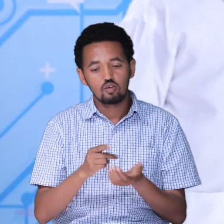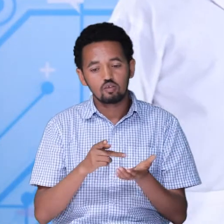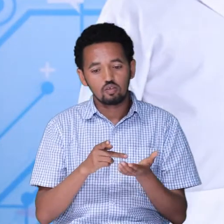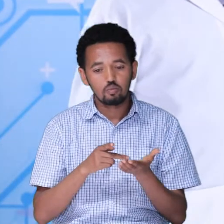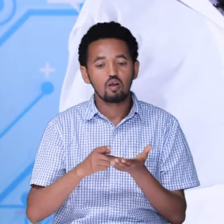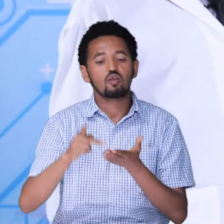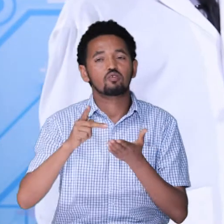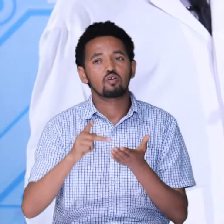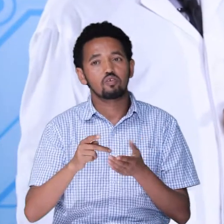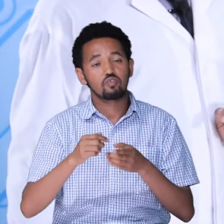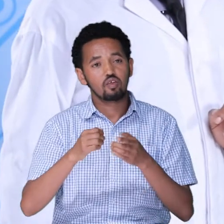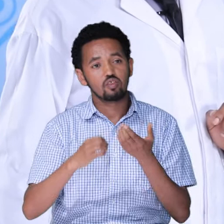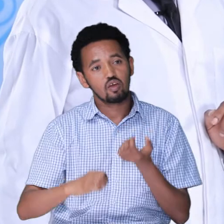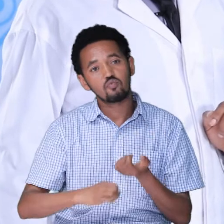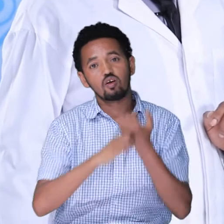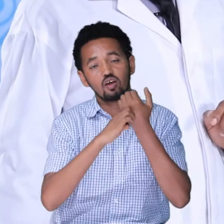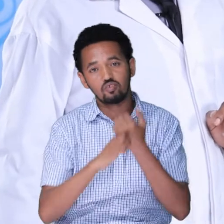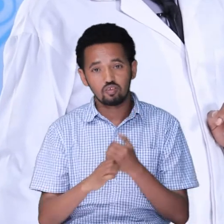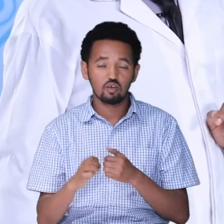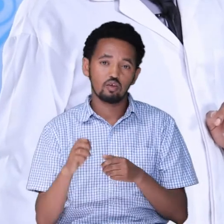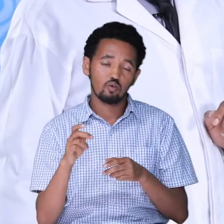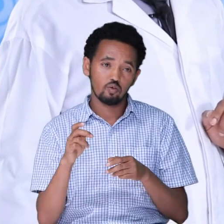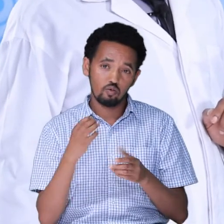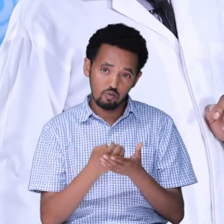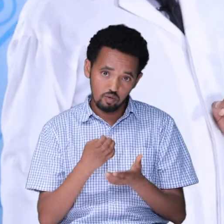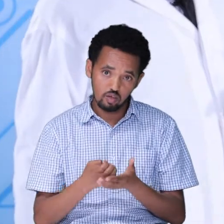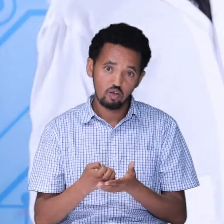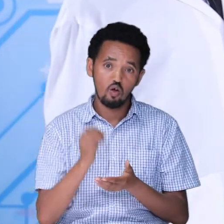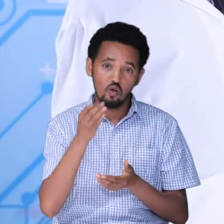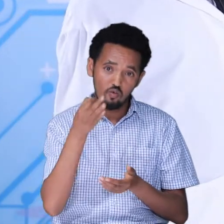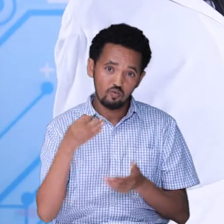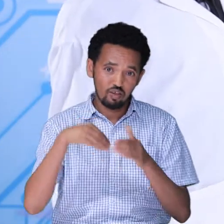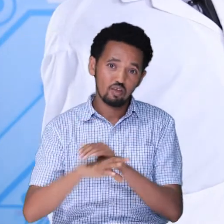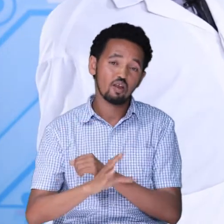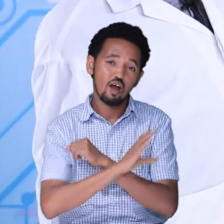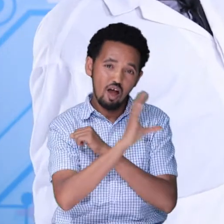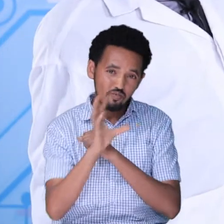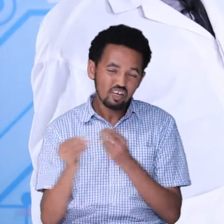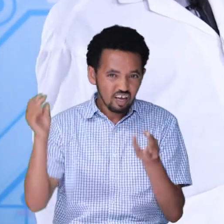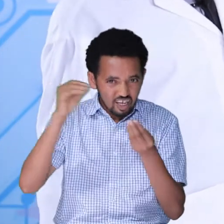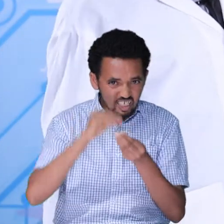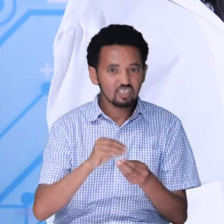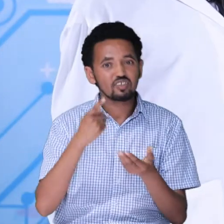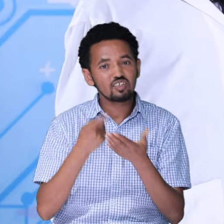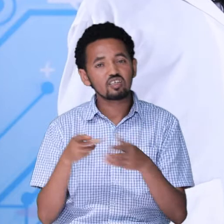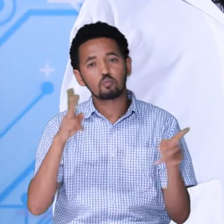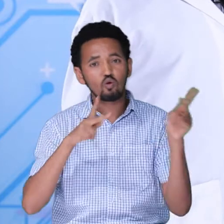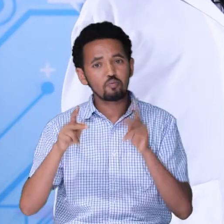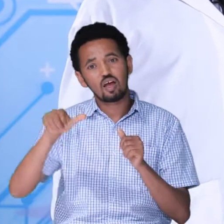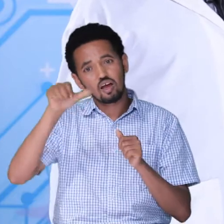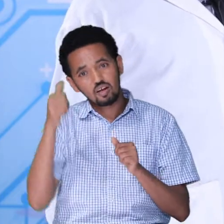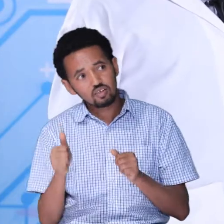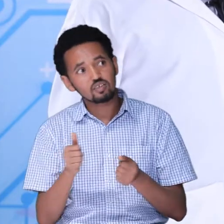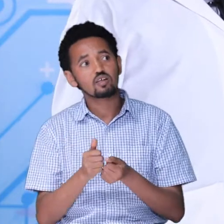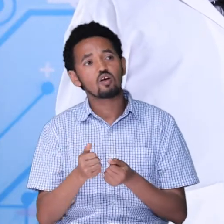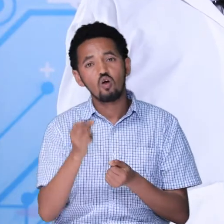affects the economy of the African countries. In addition to those problems, the other main problem